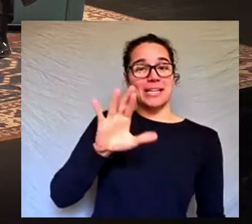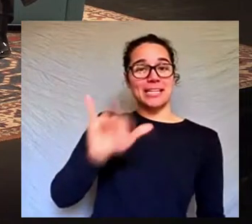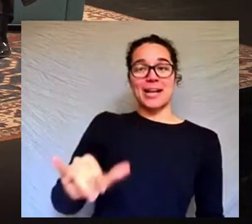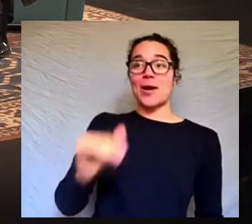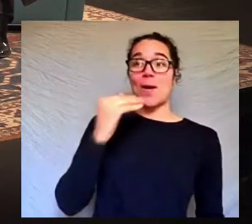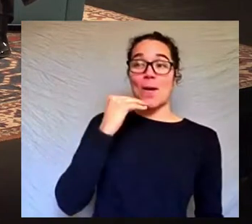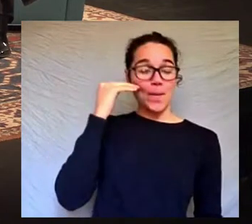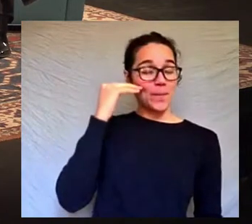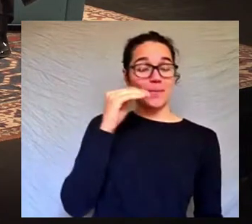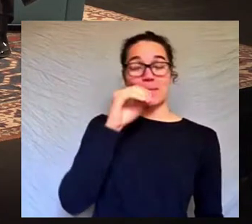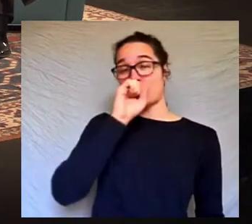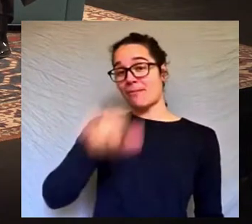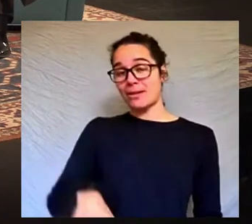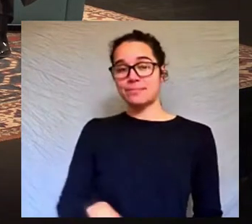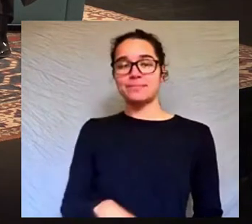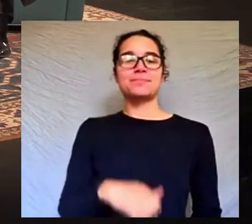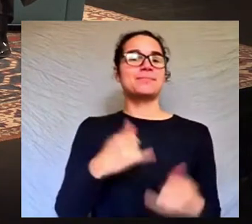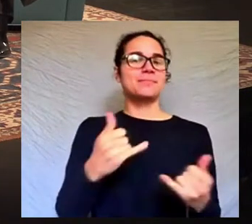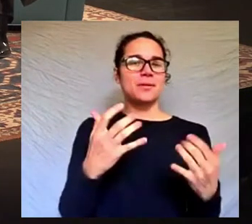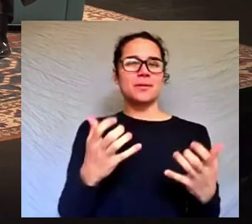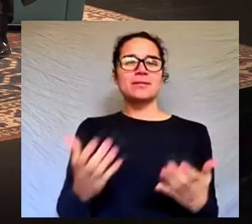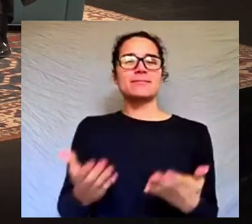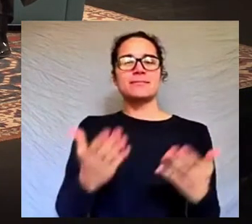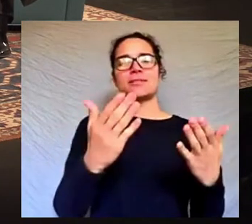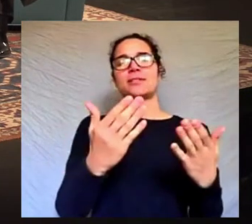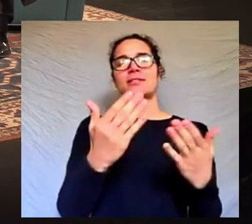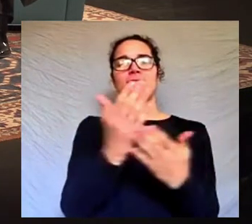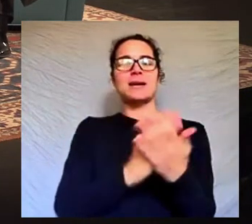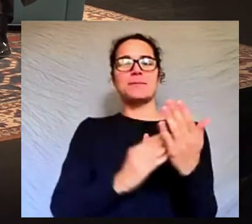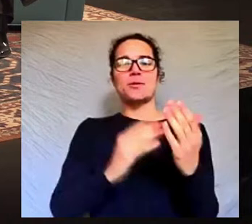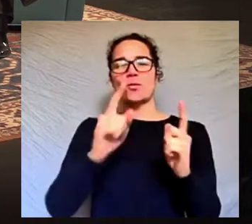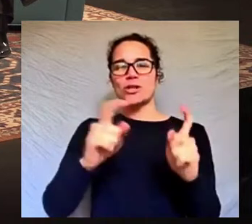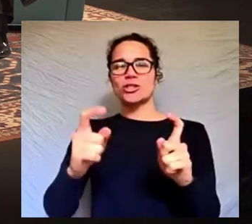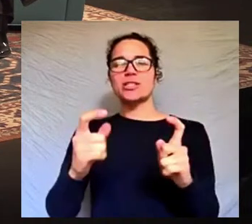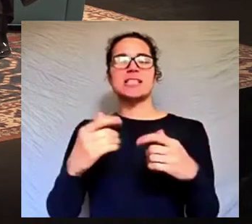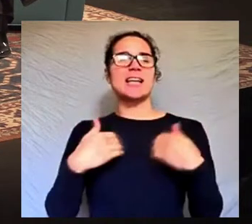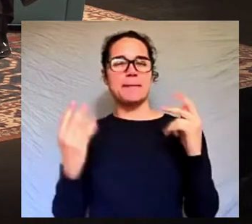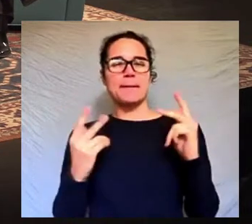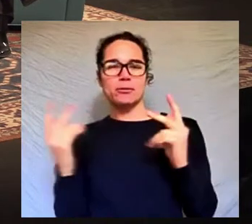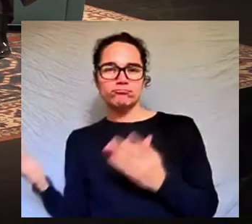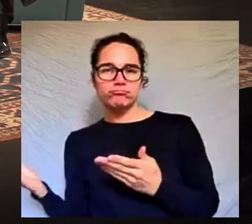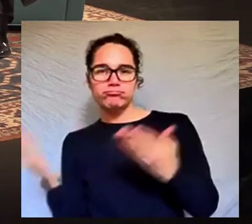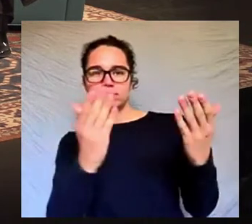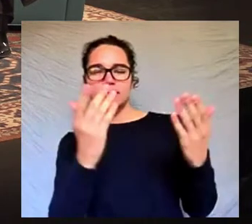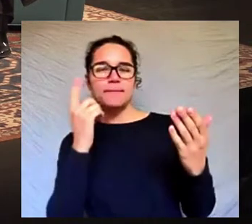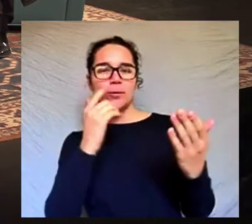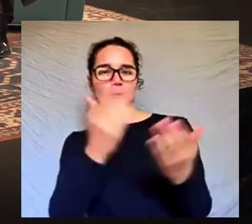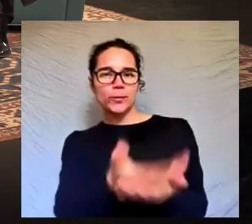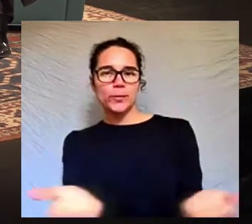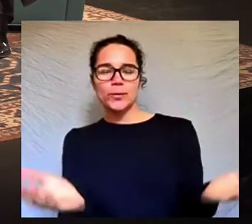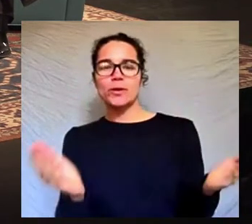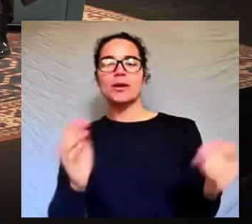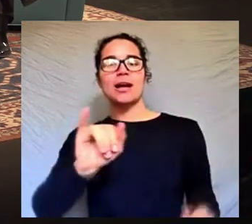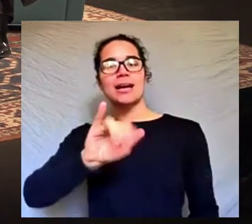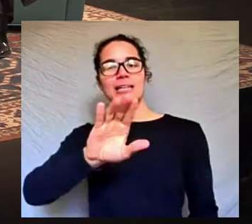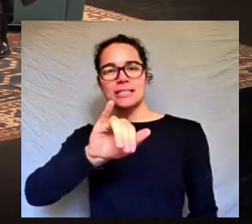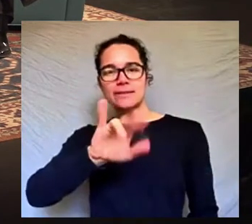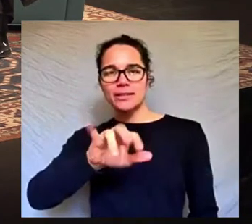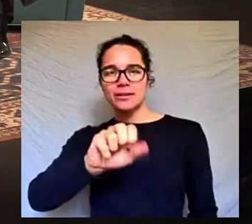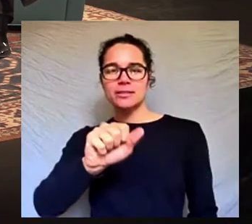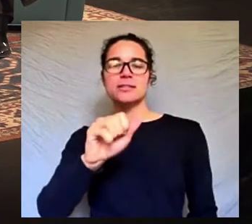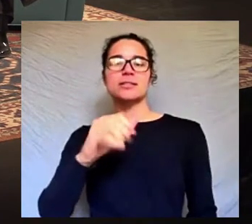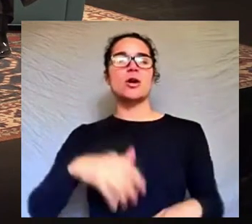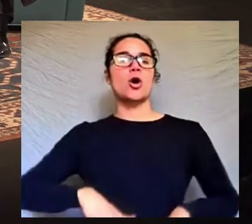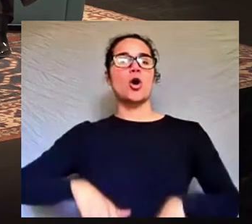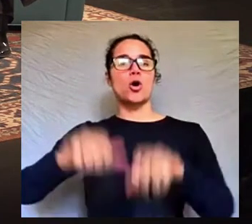several questions that young people have brought into the room. iCivics, who's our host and catalyst here,